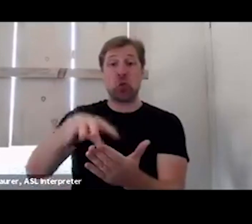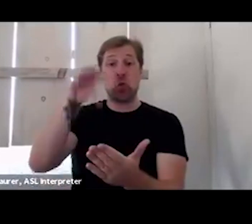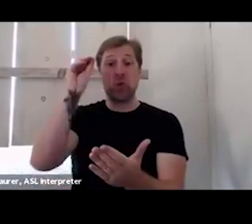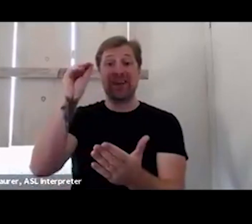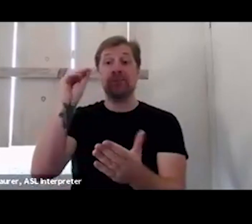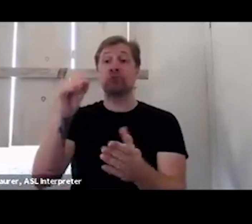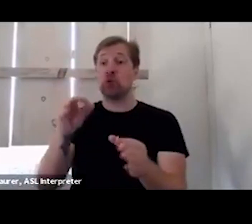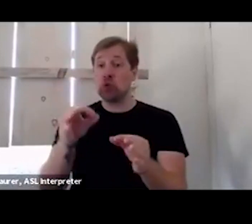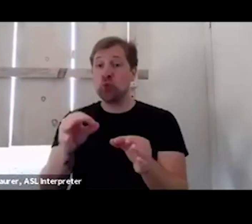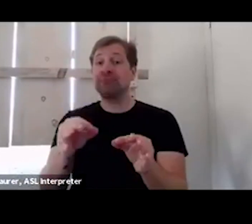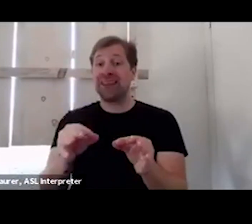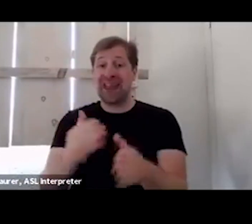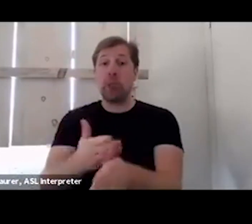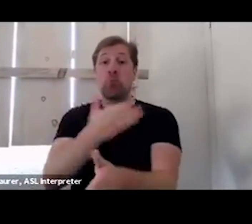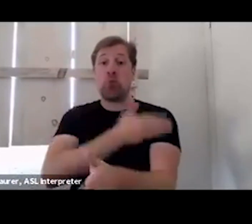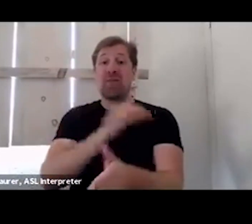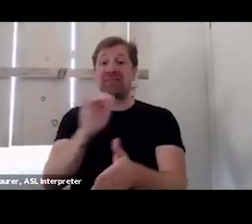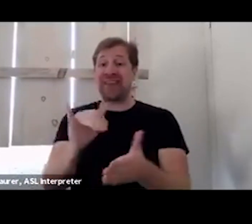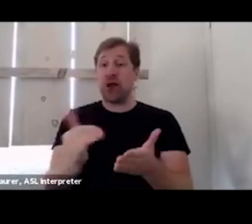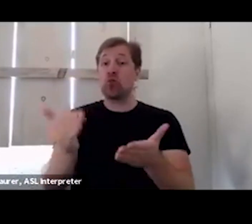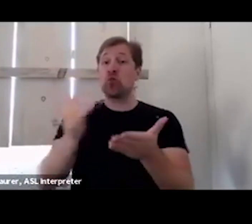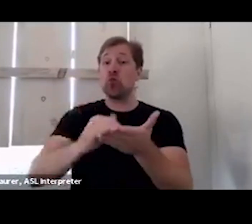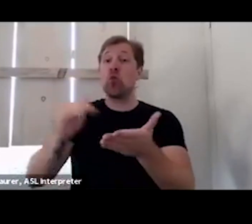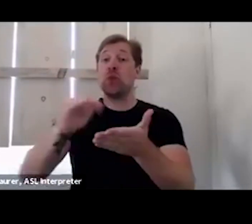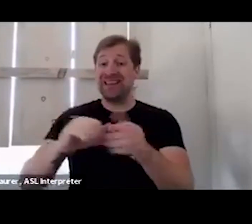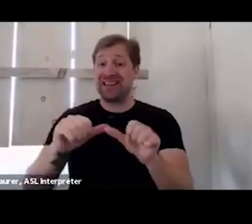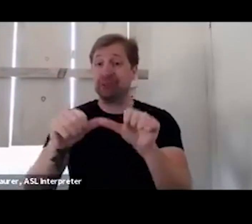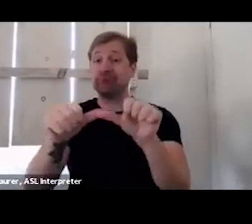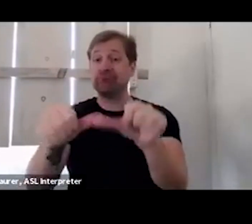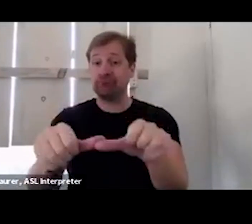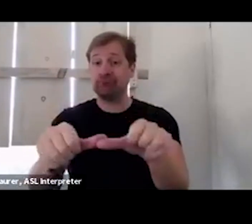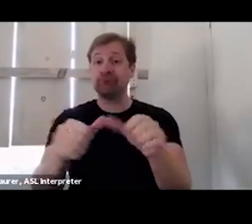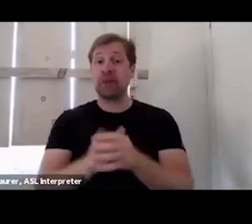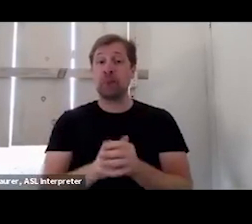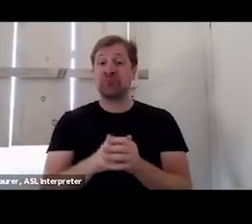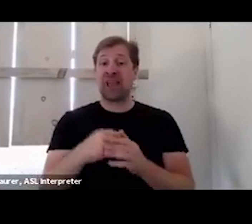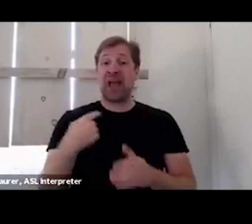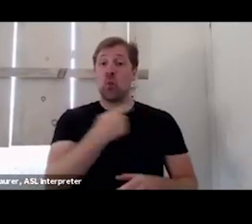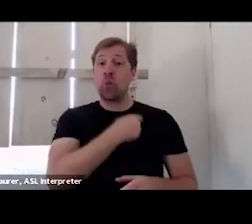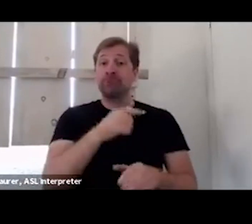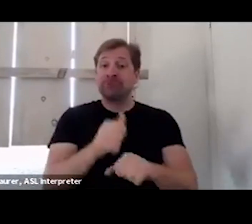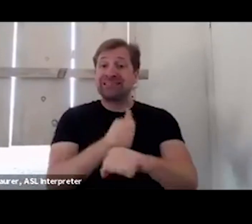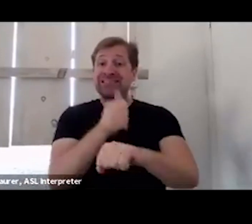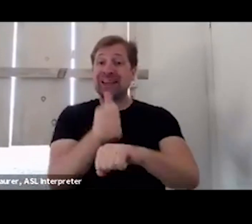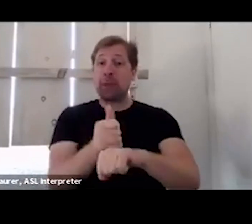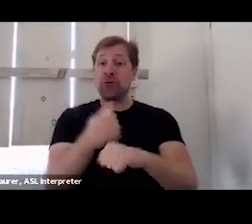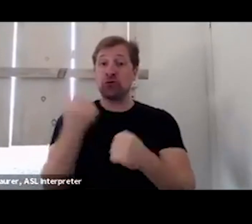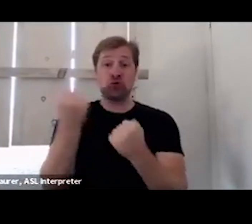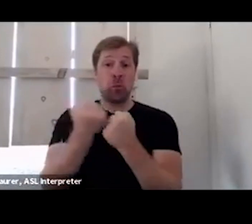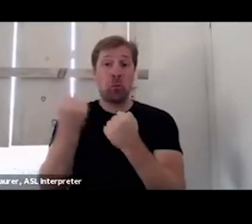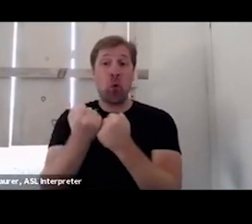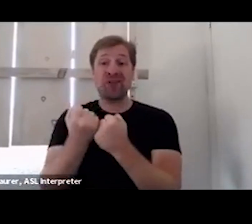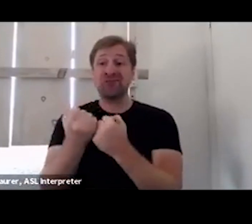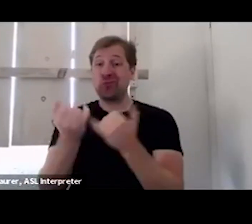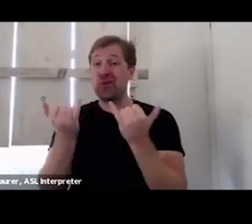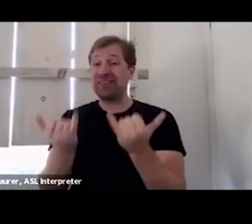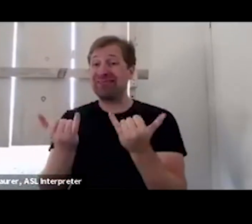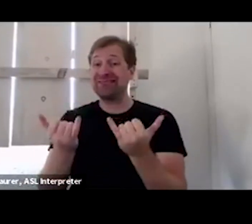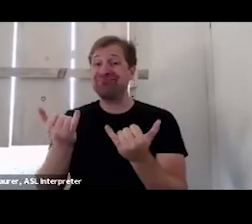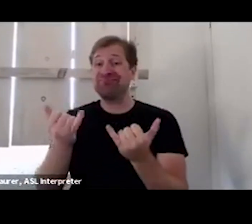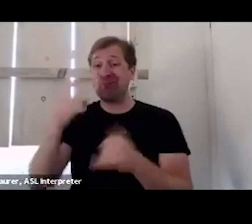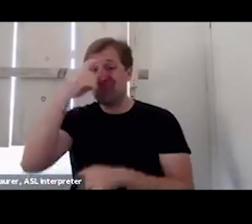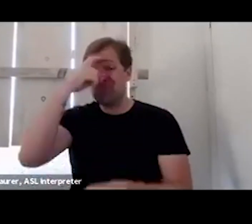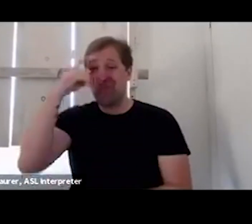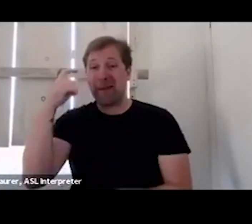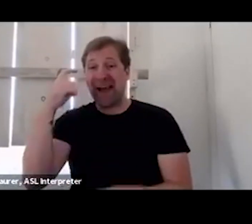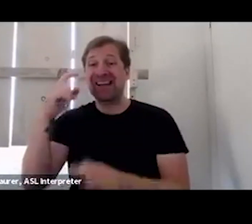expanding social emotional support during this period of trauma, and ensuring educator discretion and